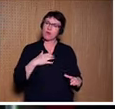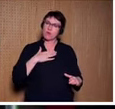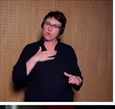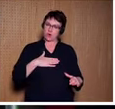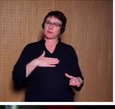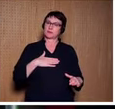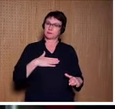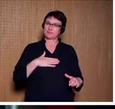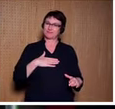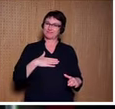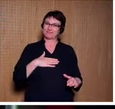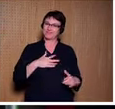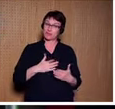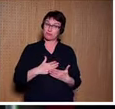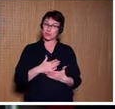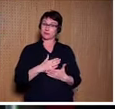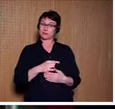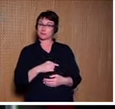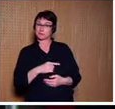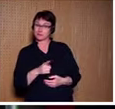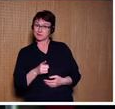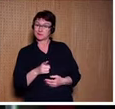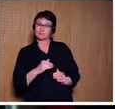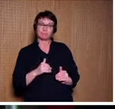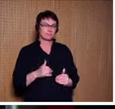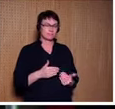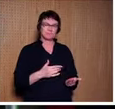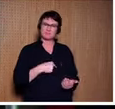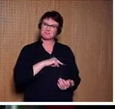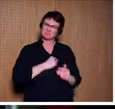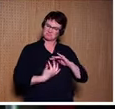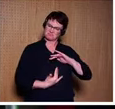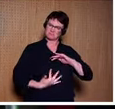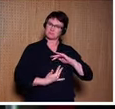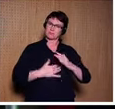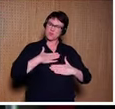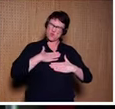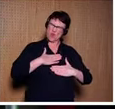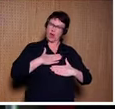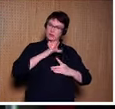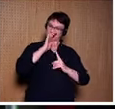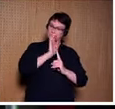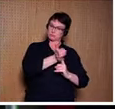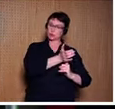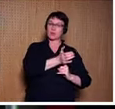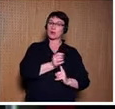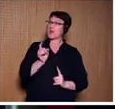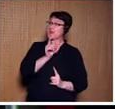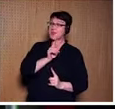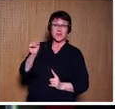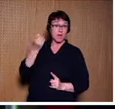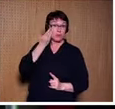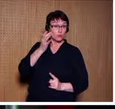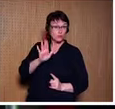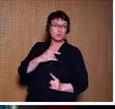of all of those that we all passionately feel need to be protected in their rights. So it's